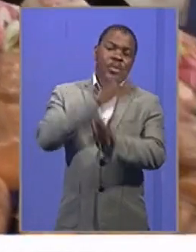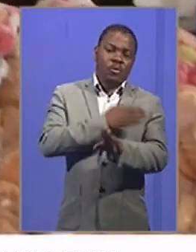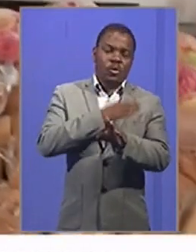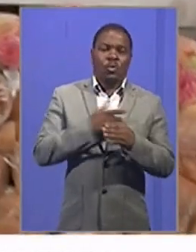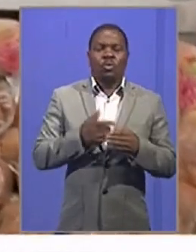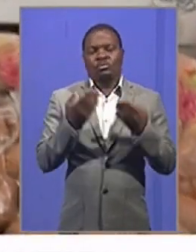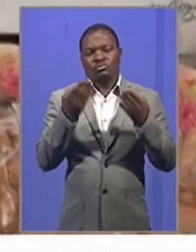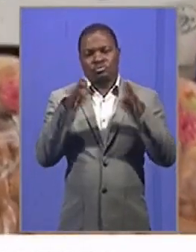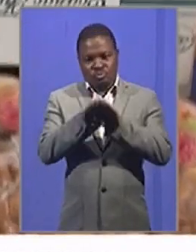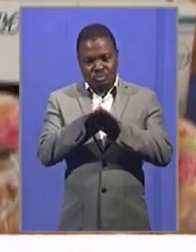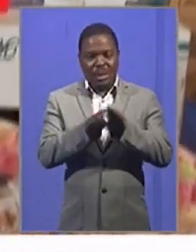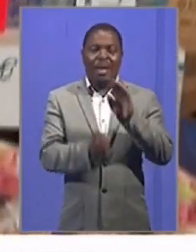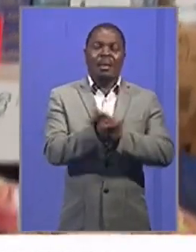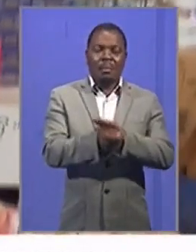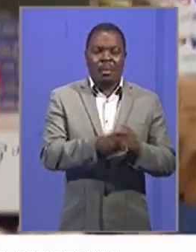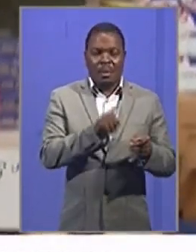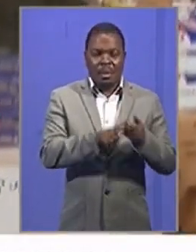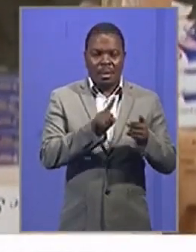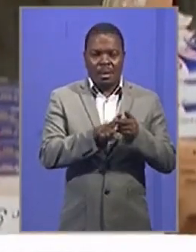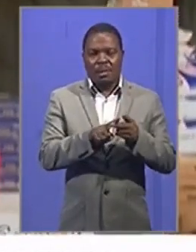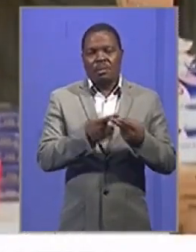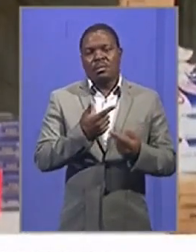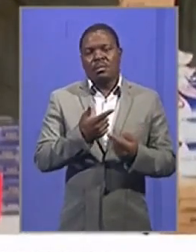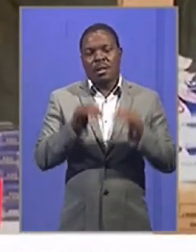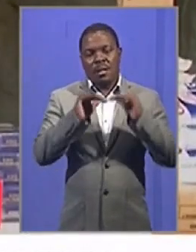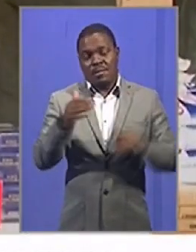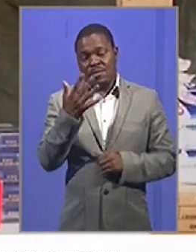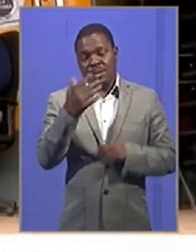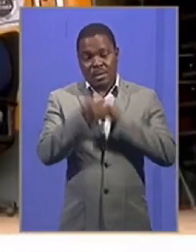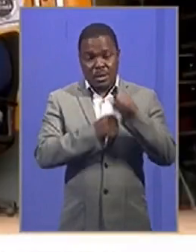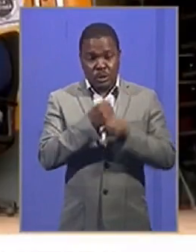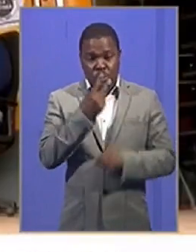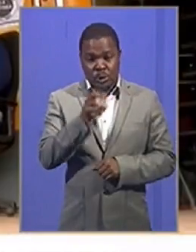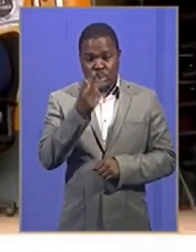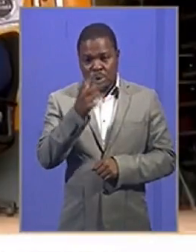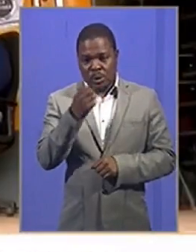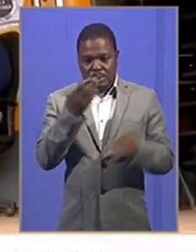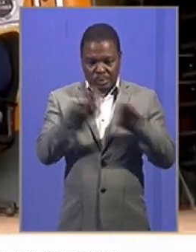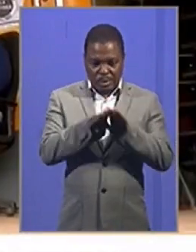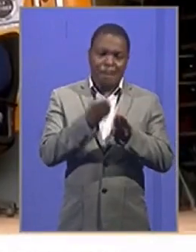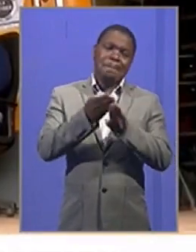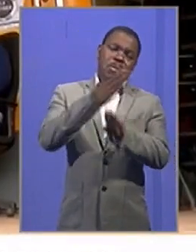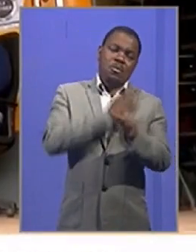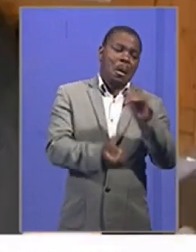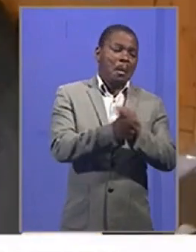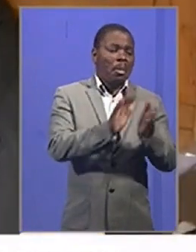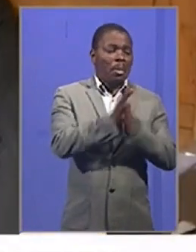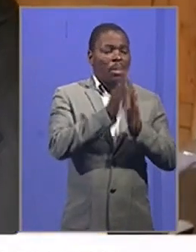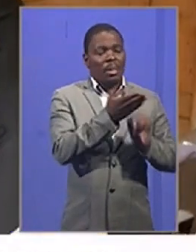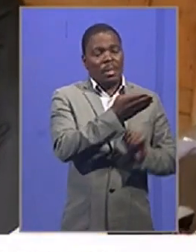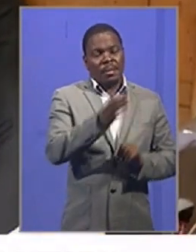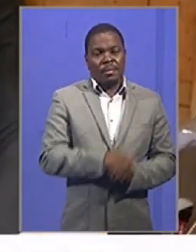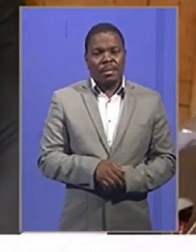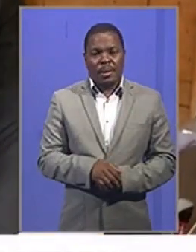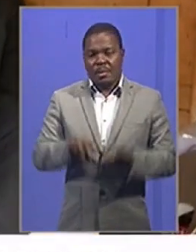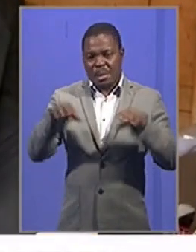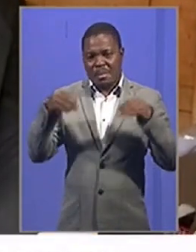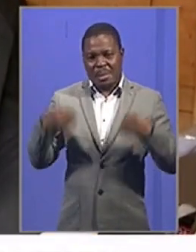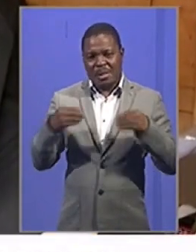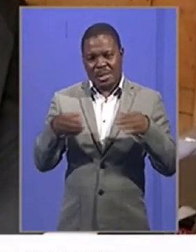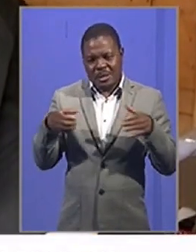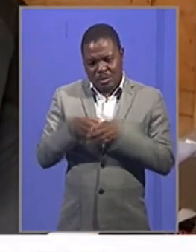ga ditirelo dingwe le go laolwa ga metsamao ya batho ka 2020. Bagwebi potana mo stationeng ba ikuetse go bothati gore bo